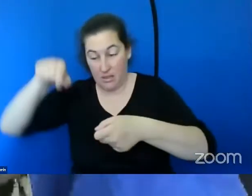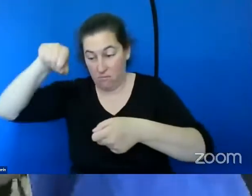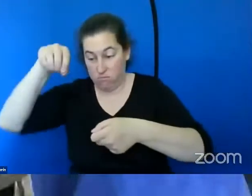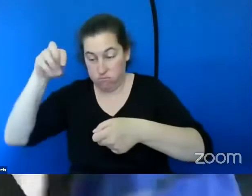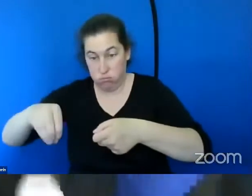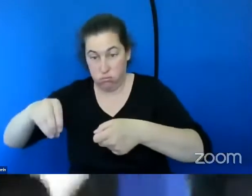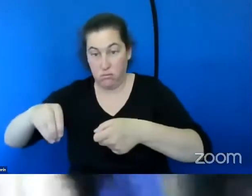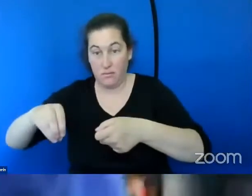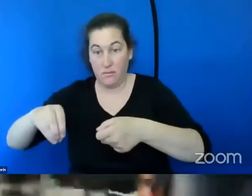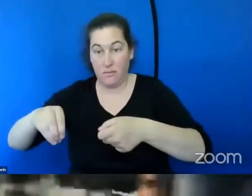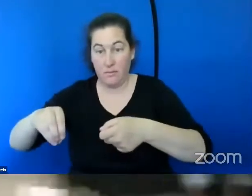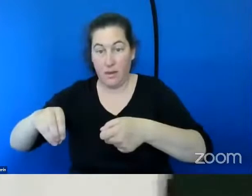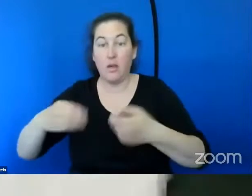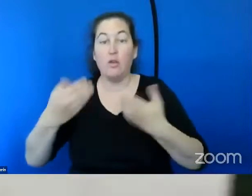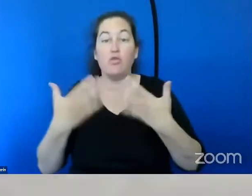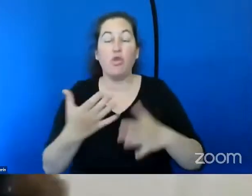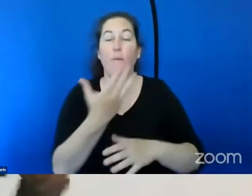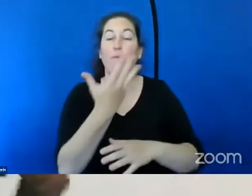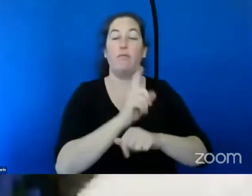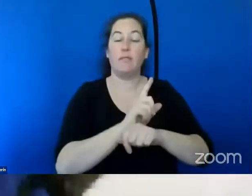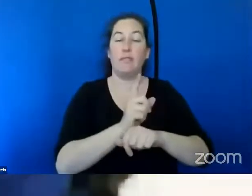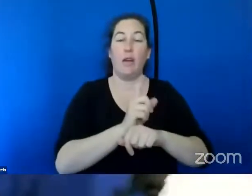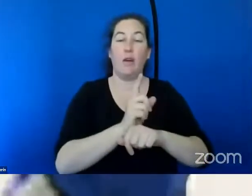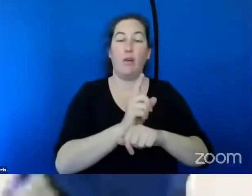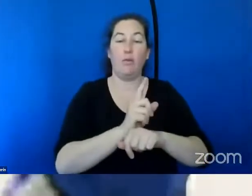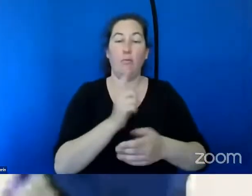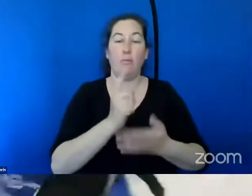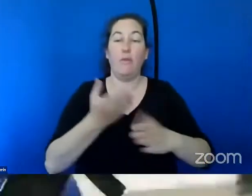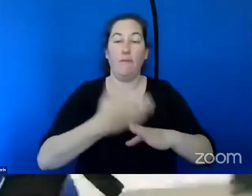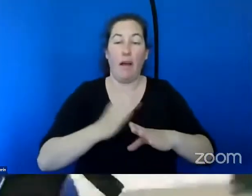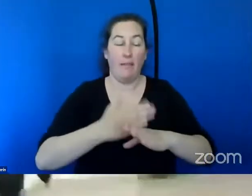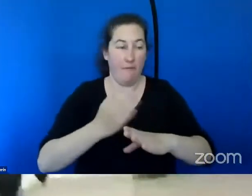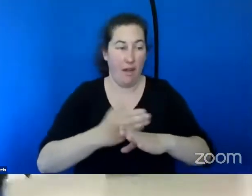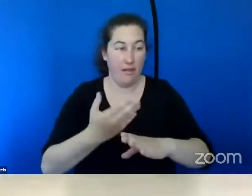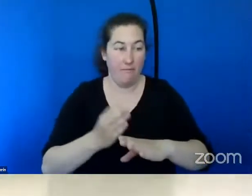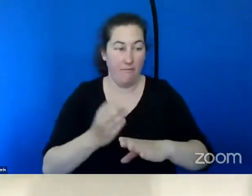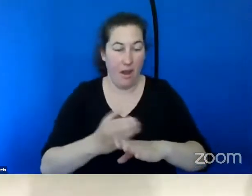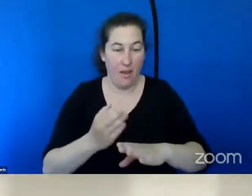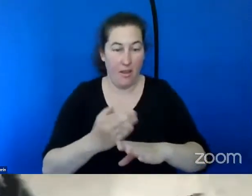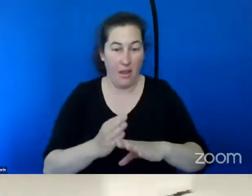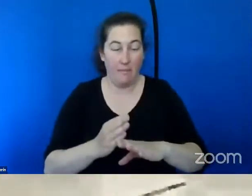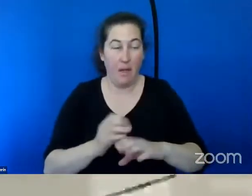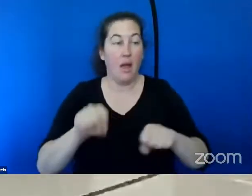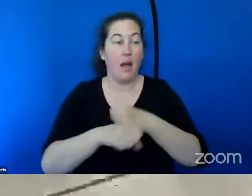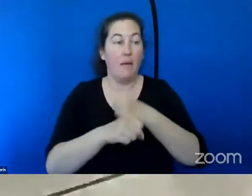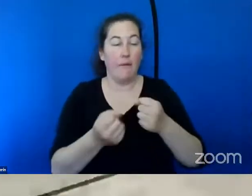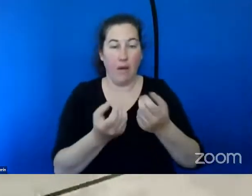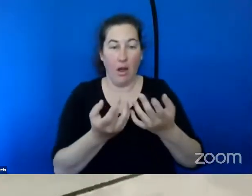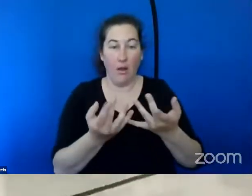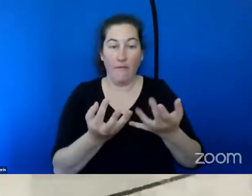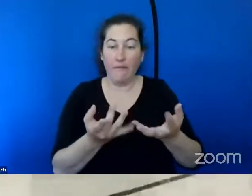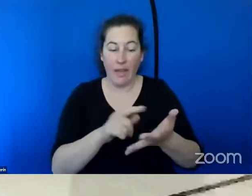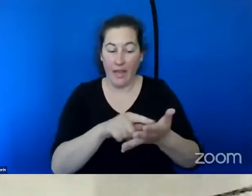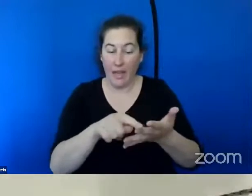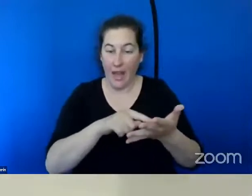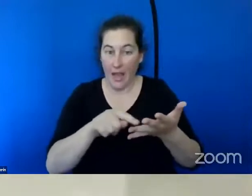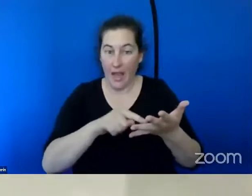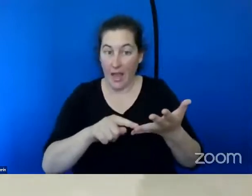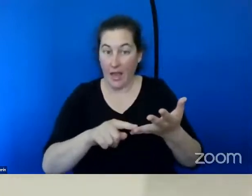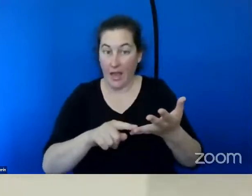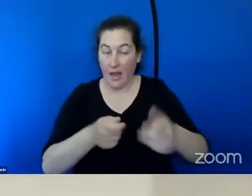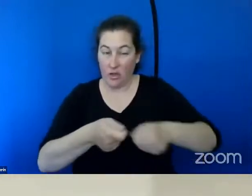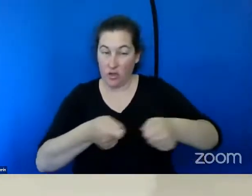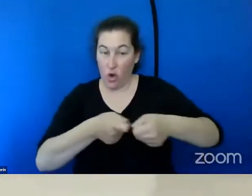of the prosthesis. So it's the body-powered system. We have other systems, robotic systems that have motors in it. This one has